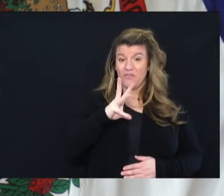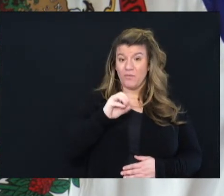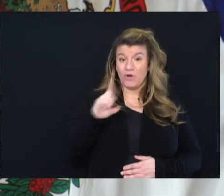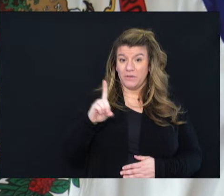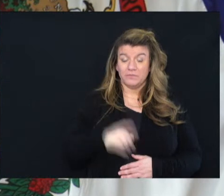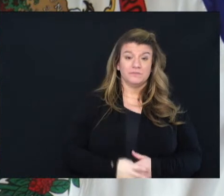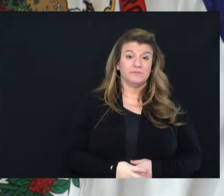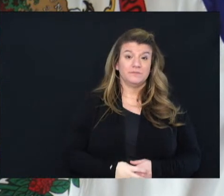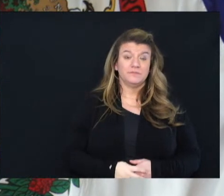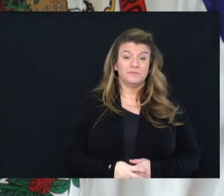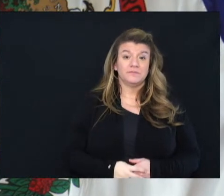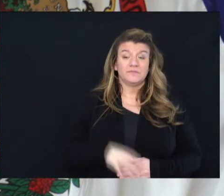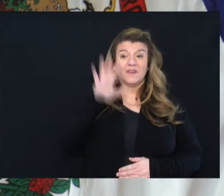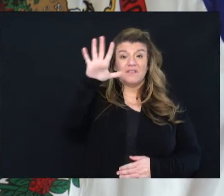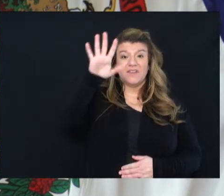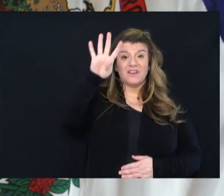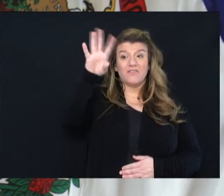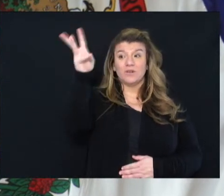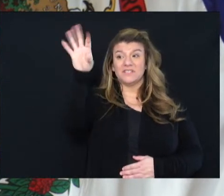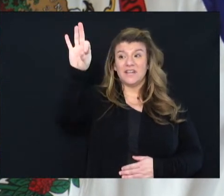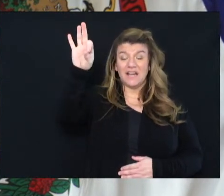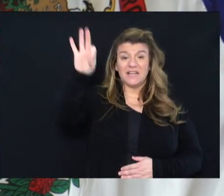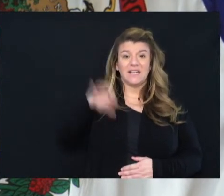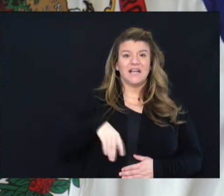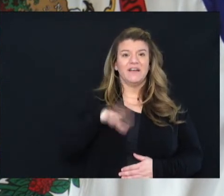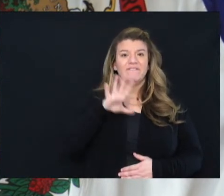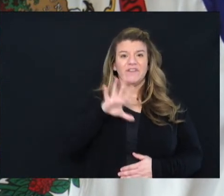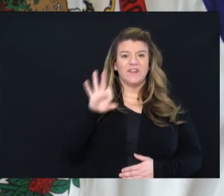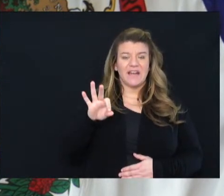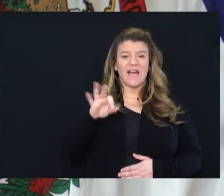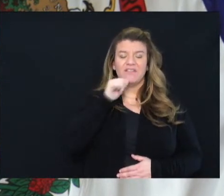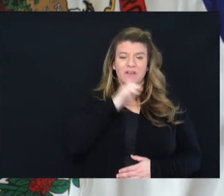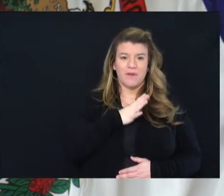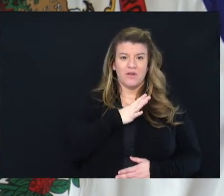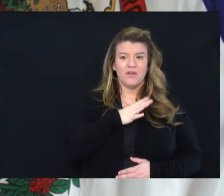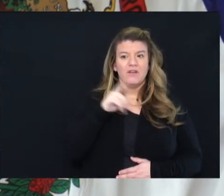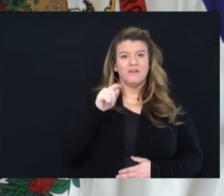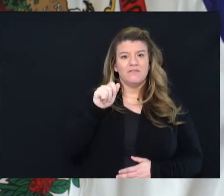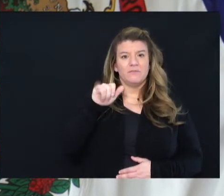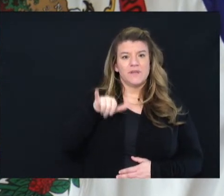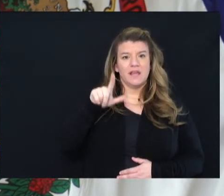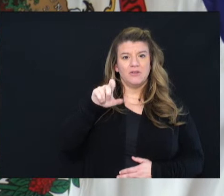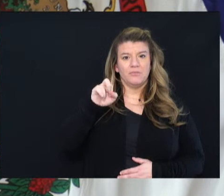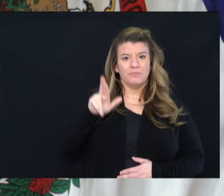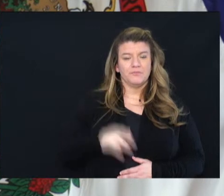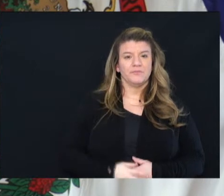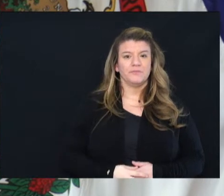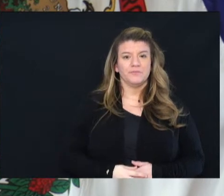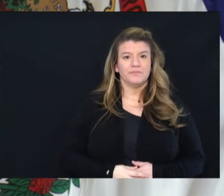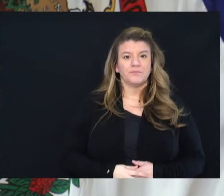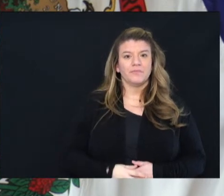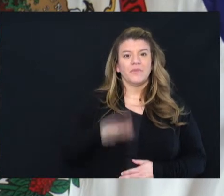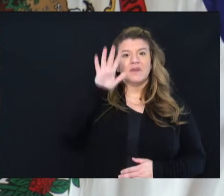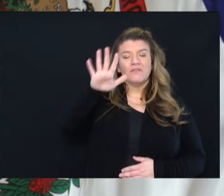County. The 5,469th death is a 59-year-old female from Taylor County. The 5,470th death